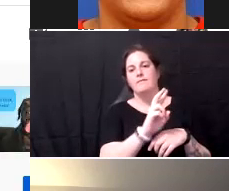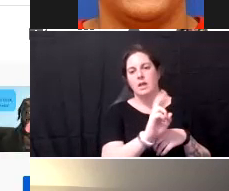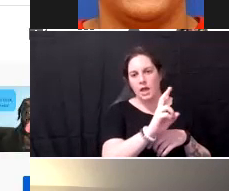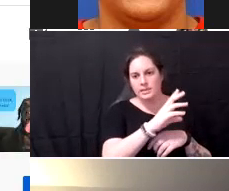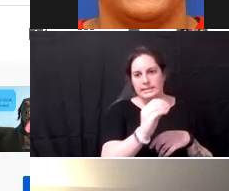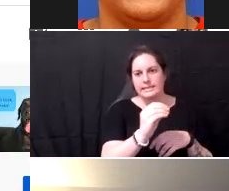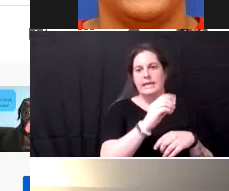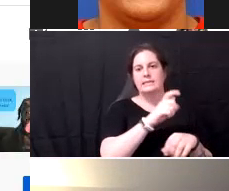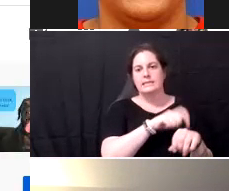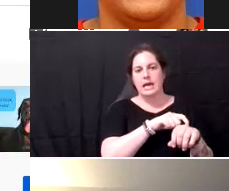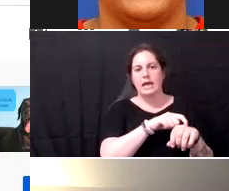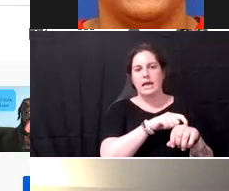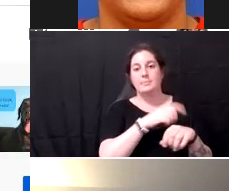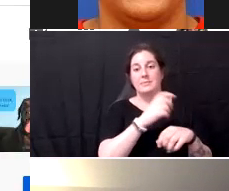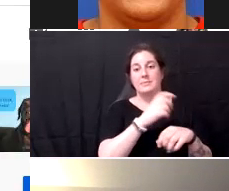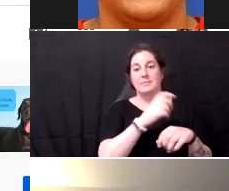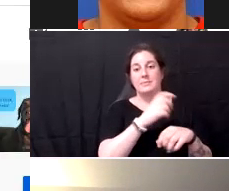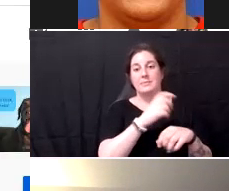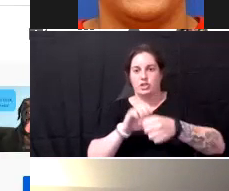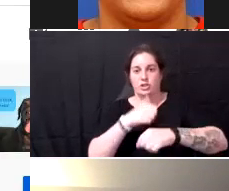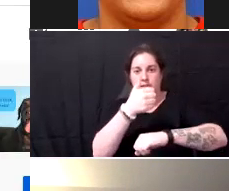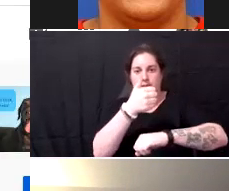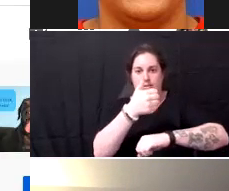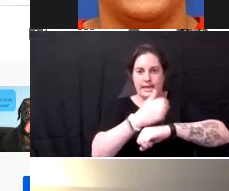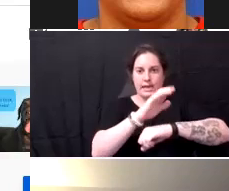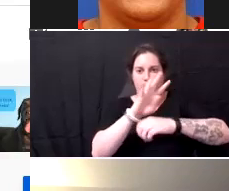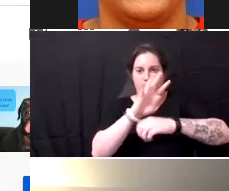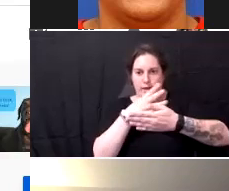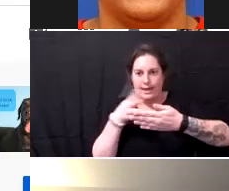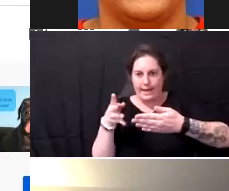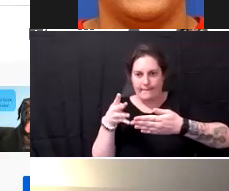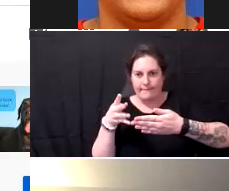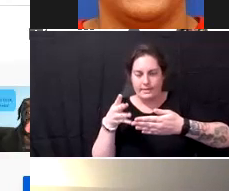each setup, notice how the graphs differ.